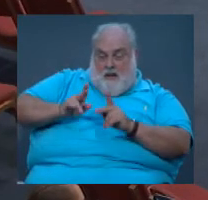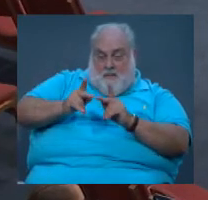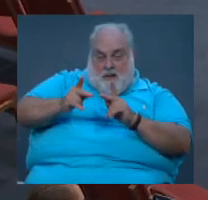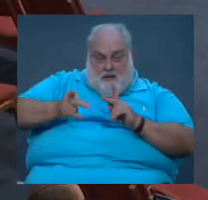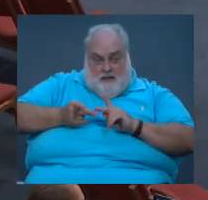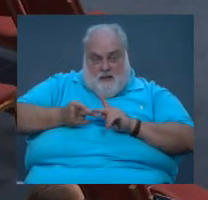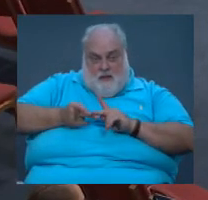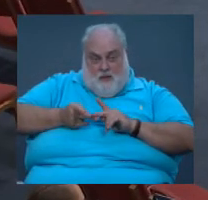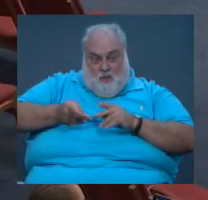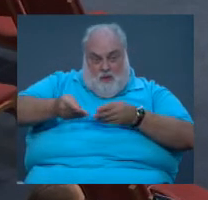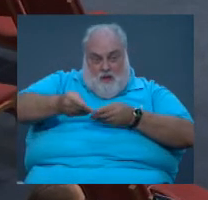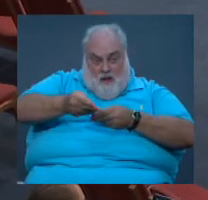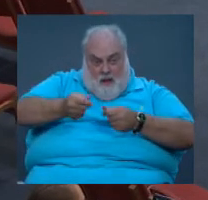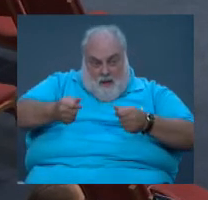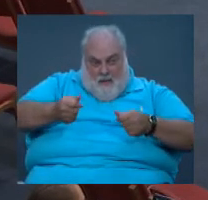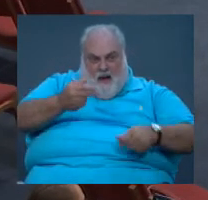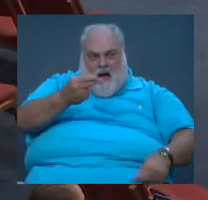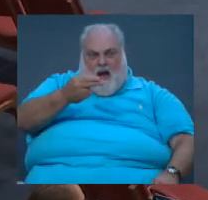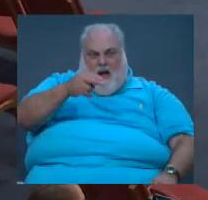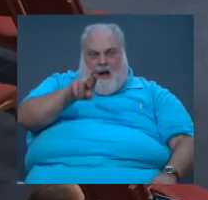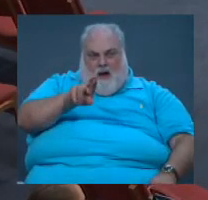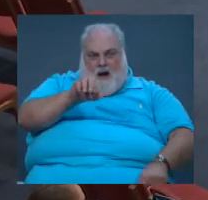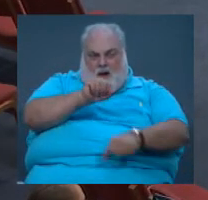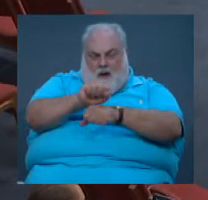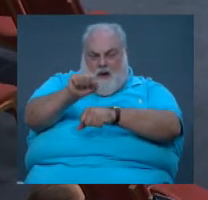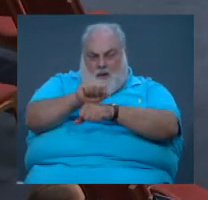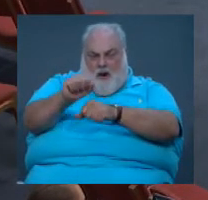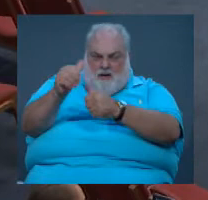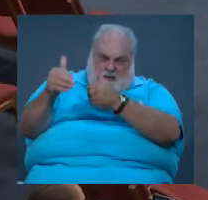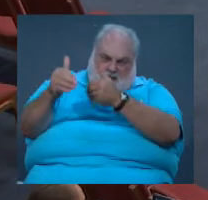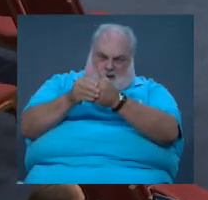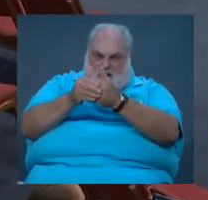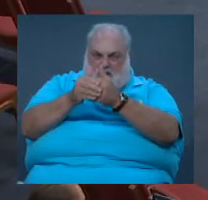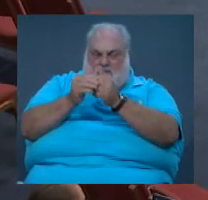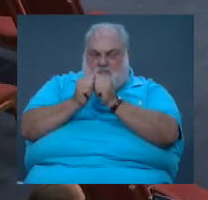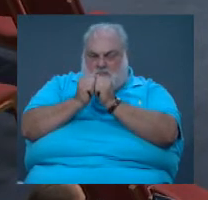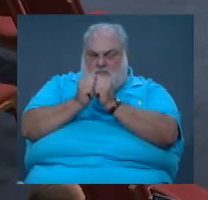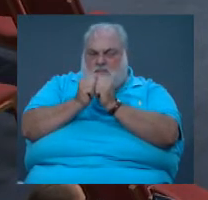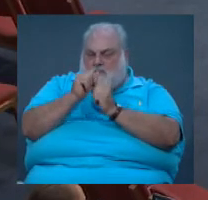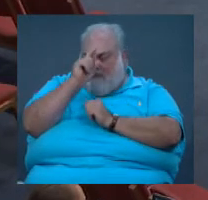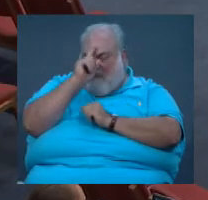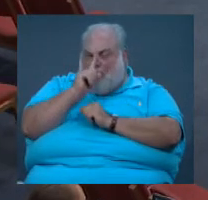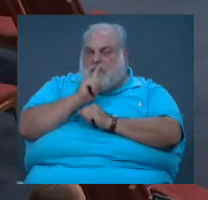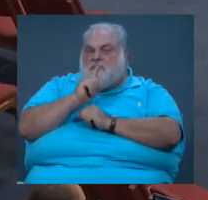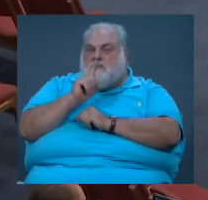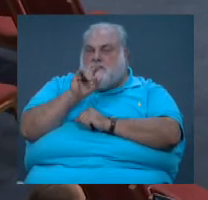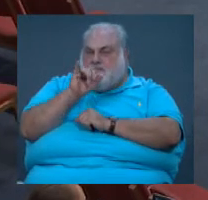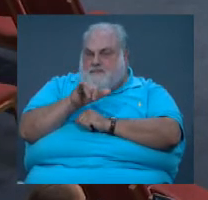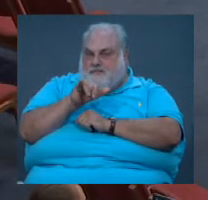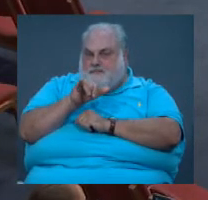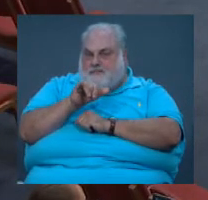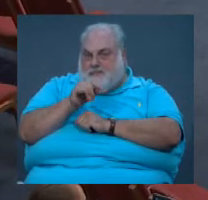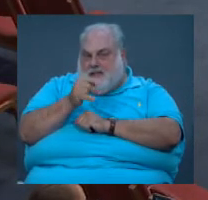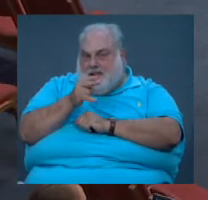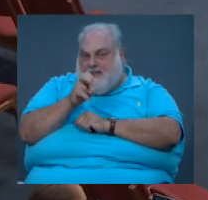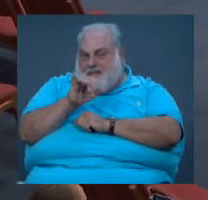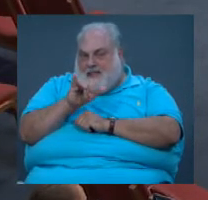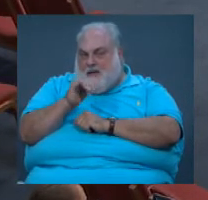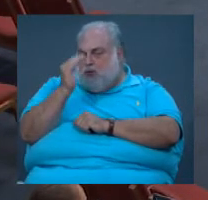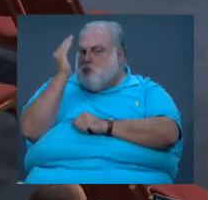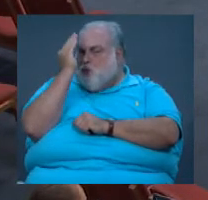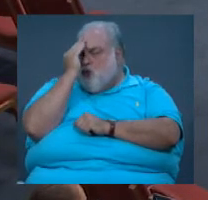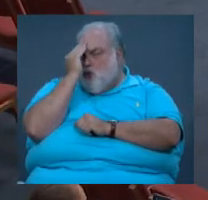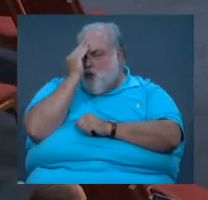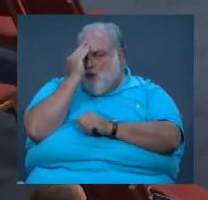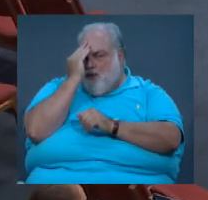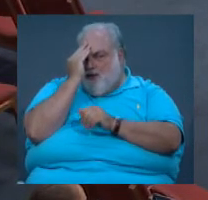eliminated, HR worked very closely with each of them individually to say, okay, here's your